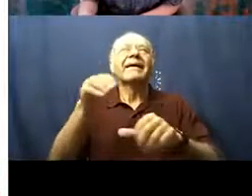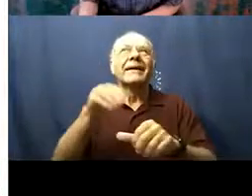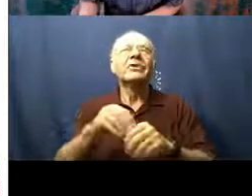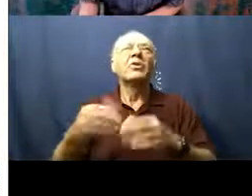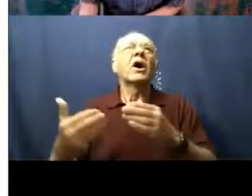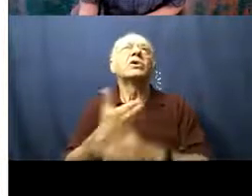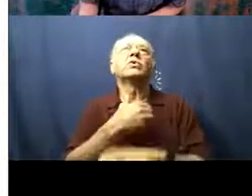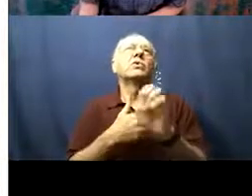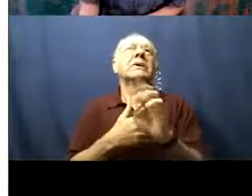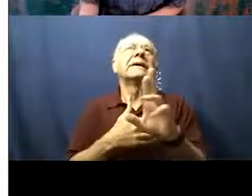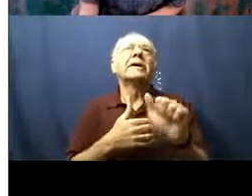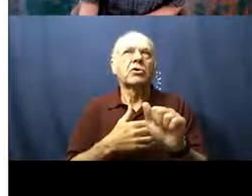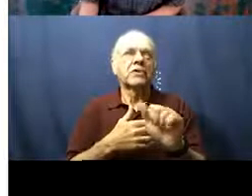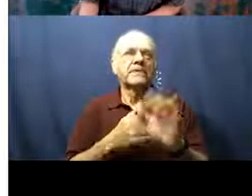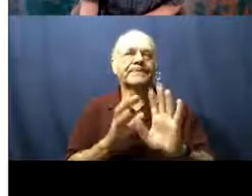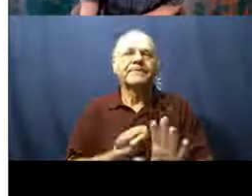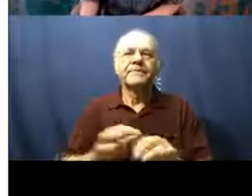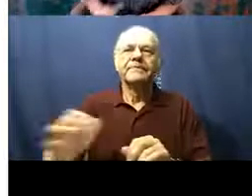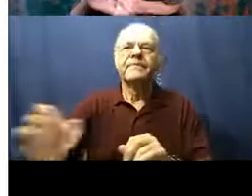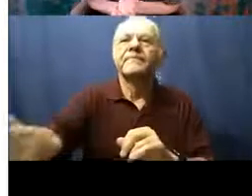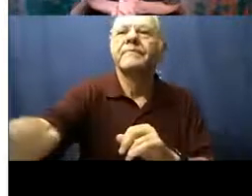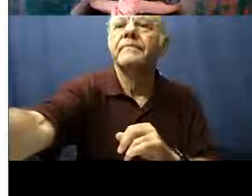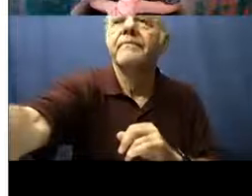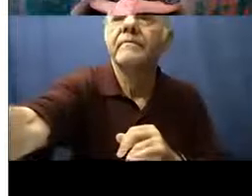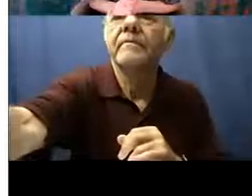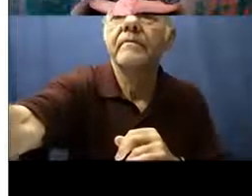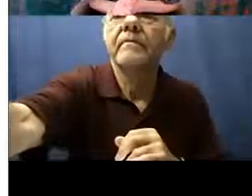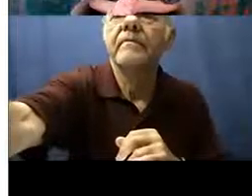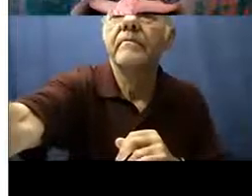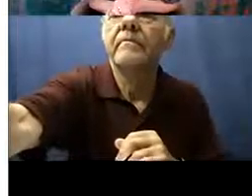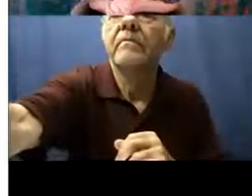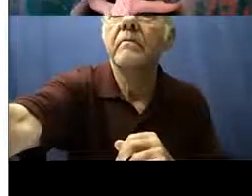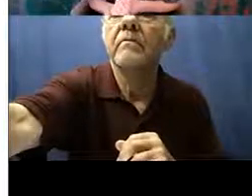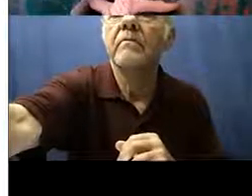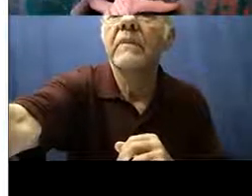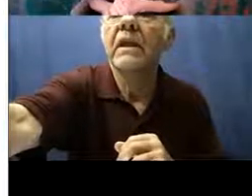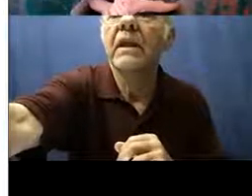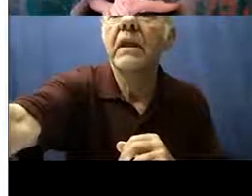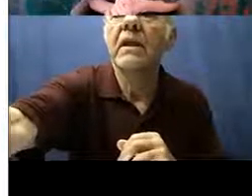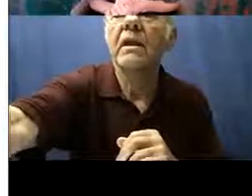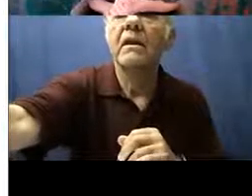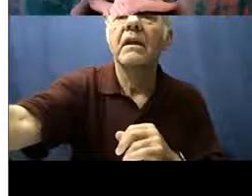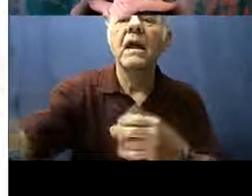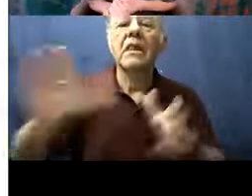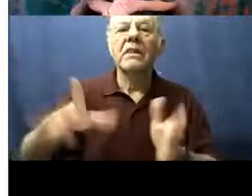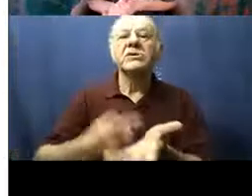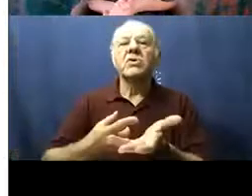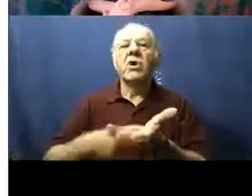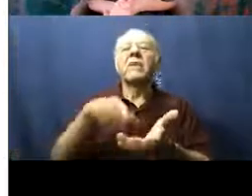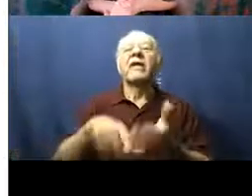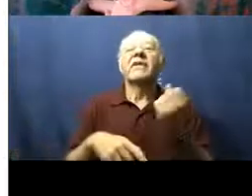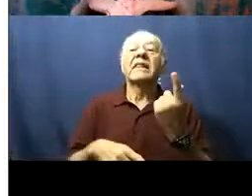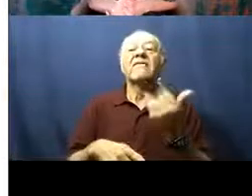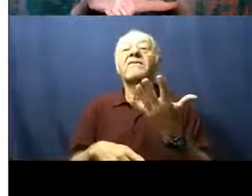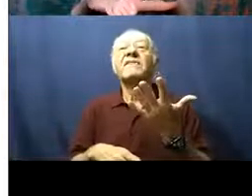era. So let's talk a little bit about specific elements of the